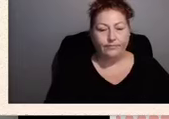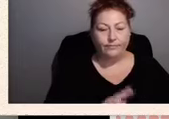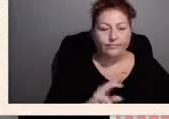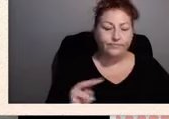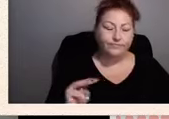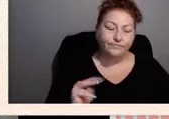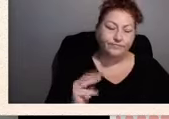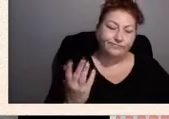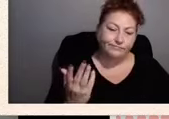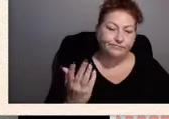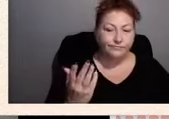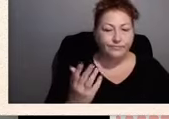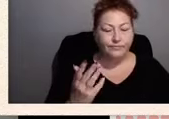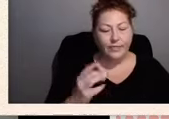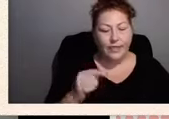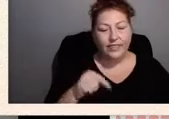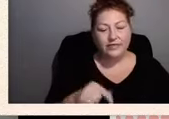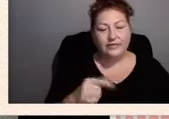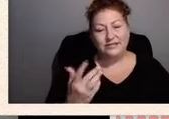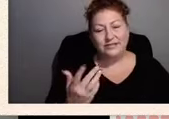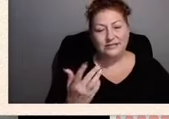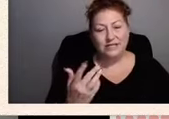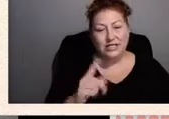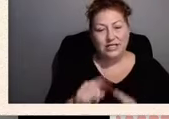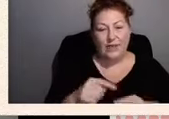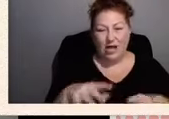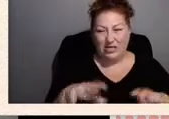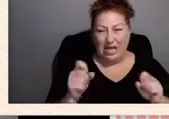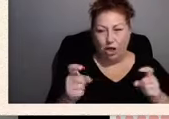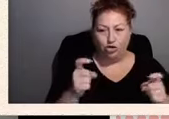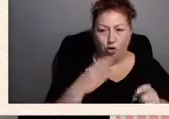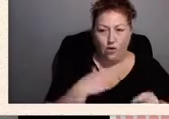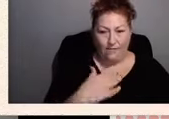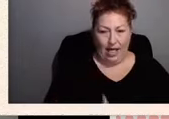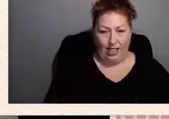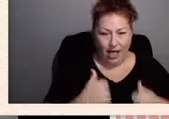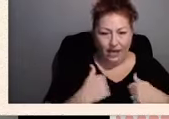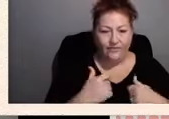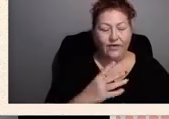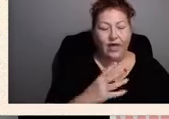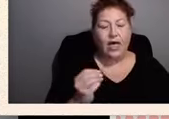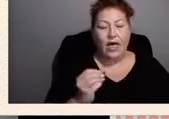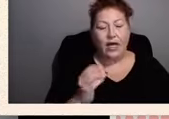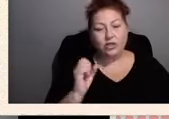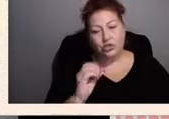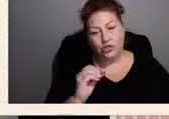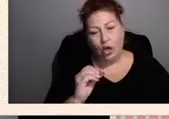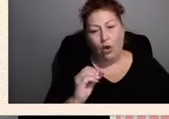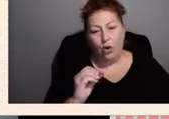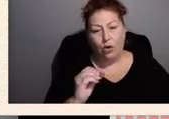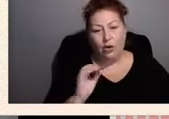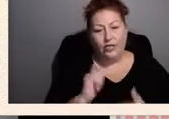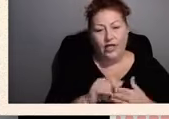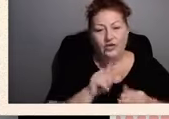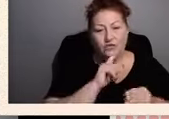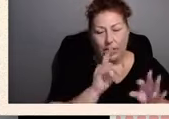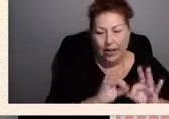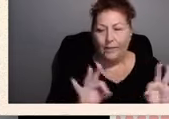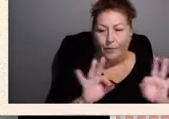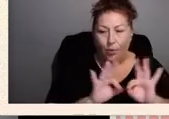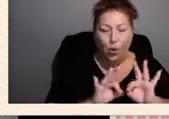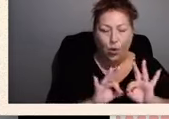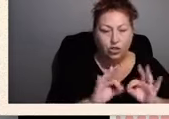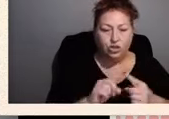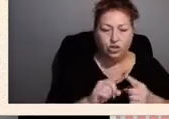this is, it's about taking control of my own life. And so that's really important to set the